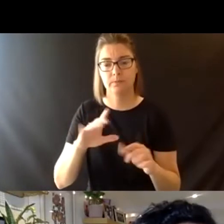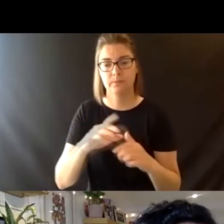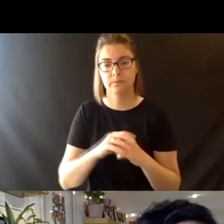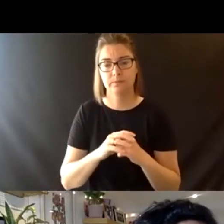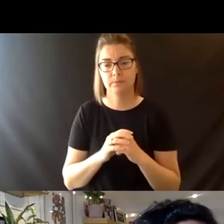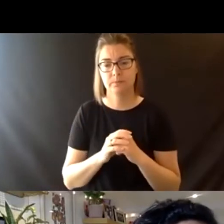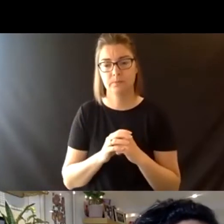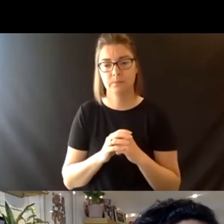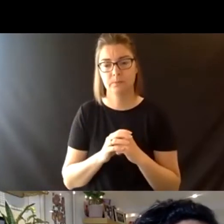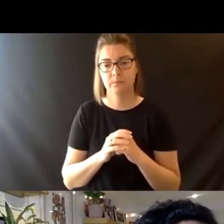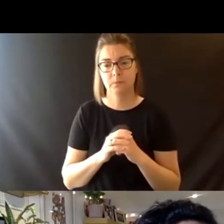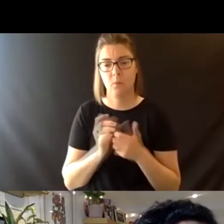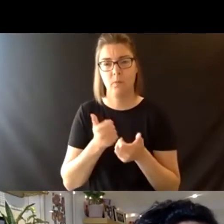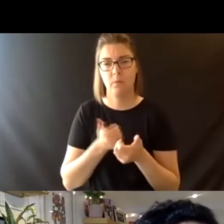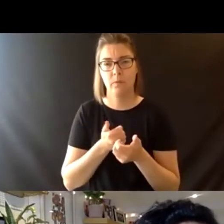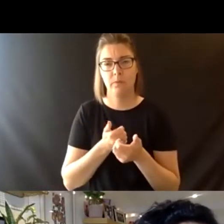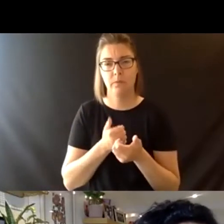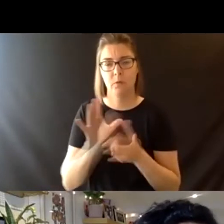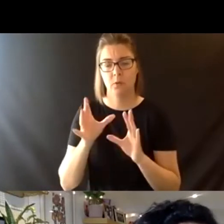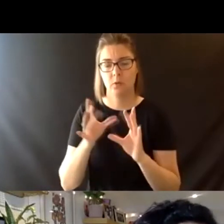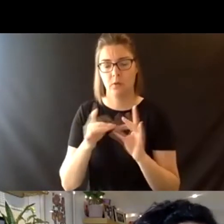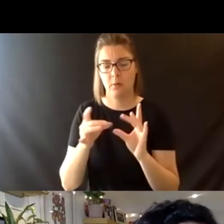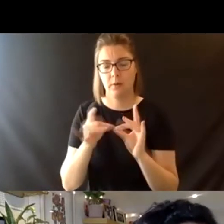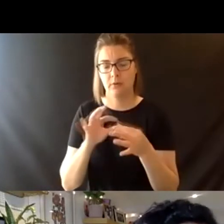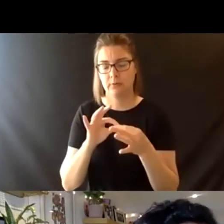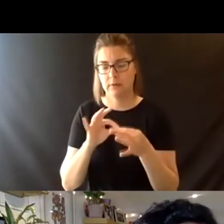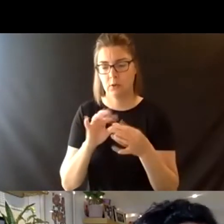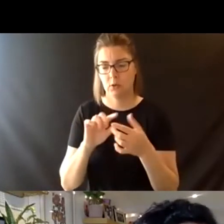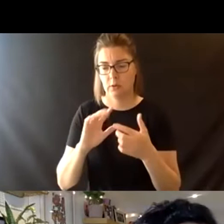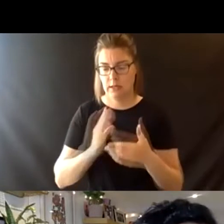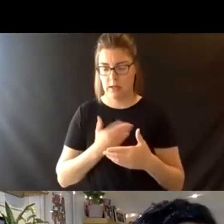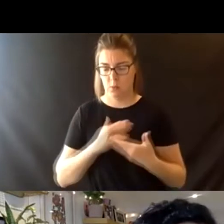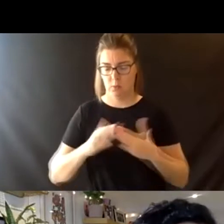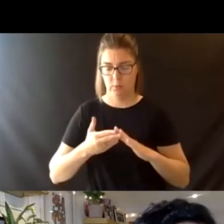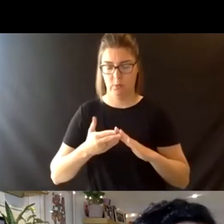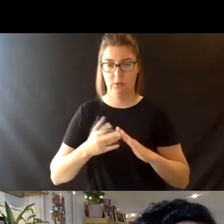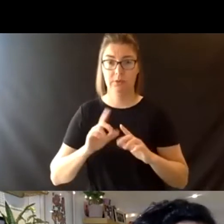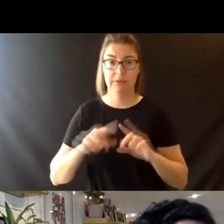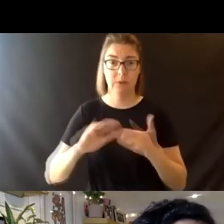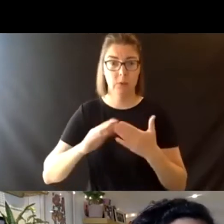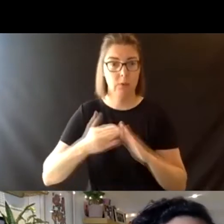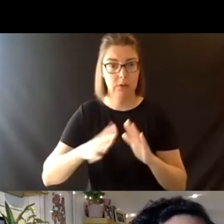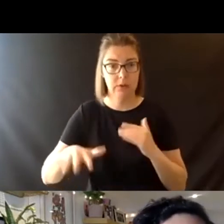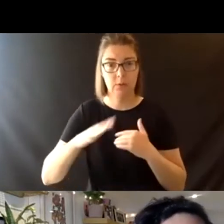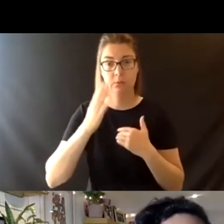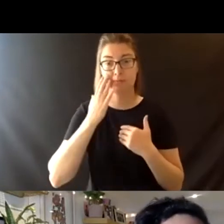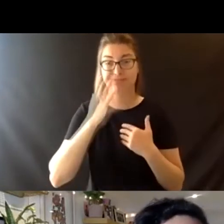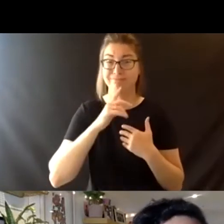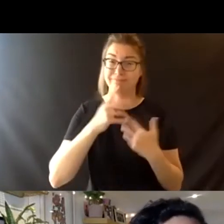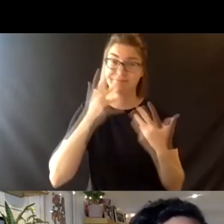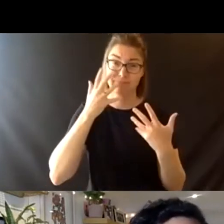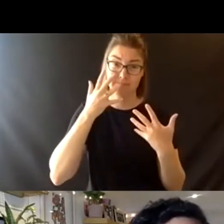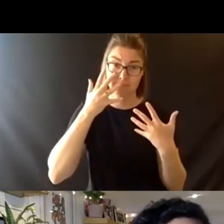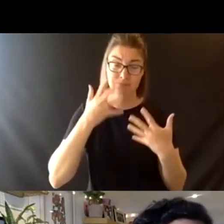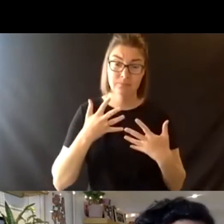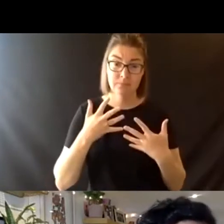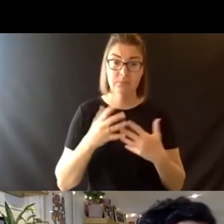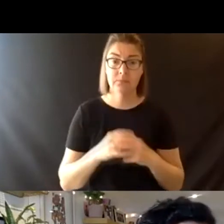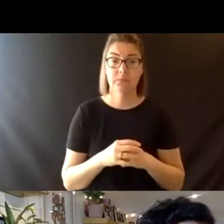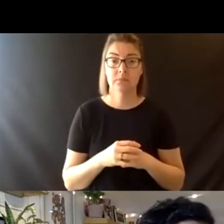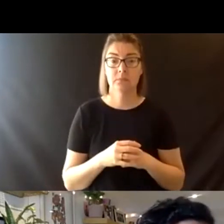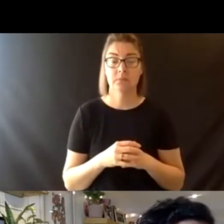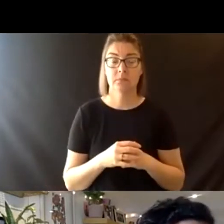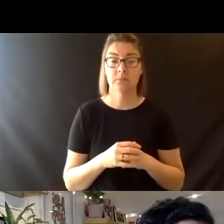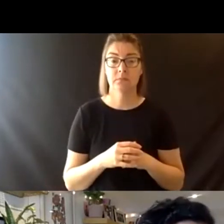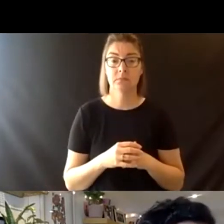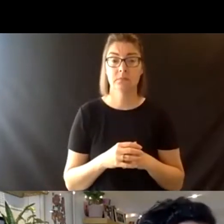lead on kind of speaking to even our own communities, right? We know that unfortunately. And